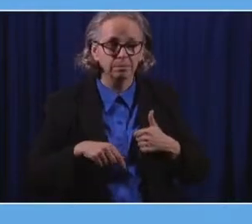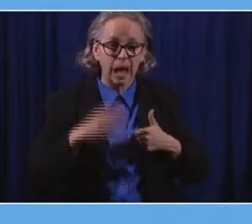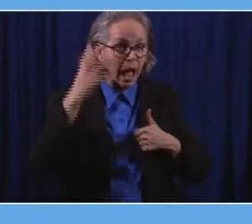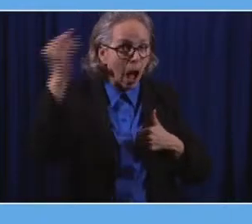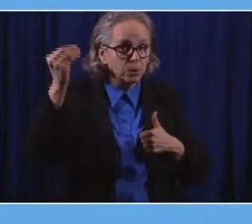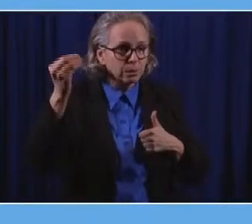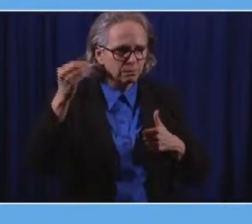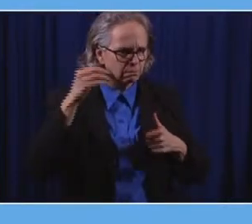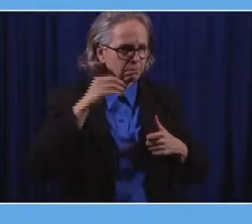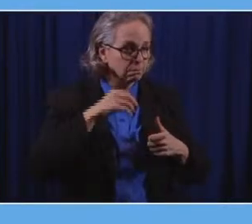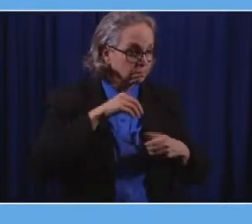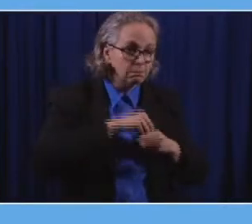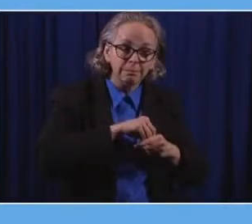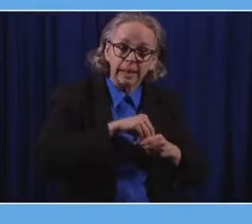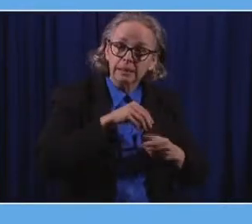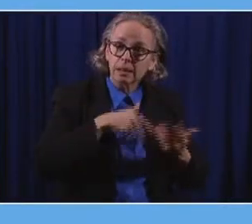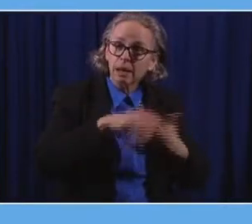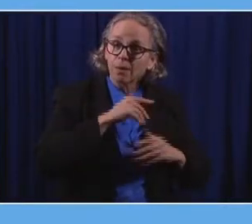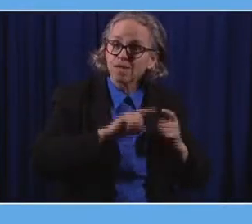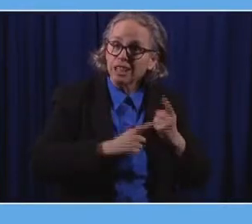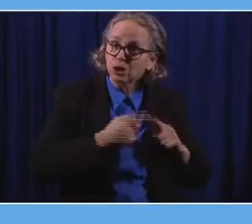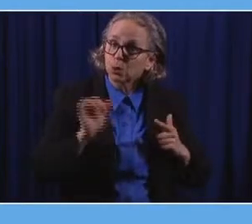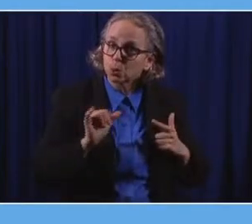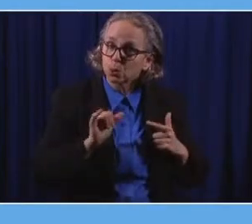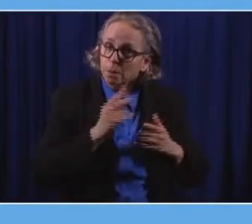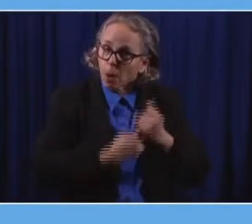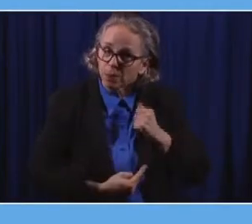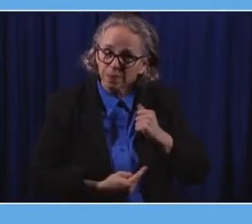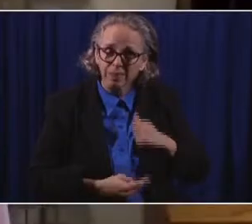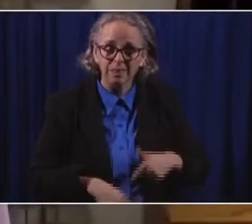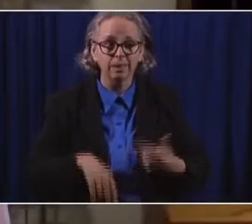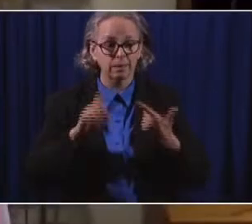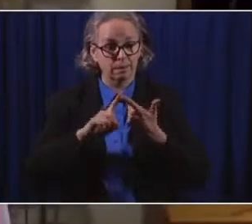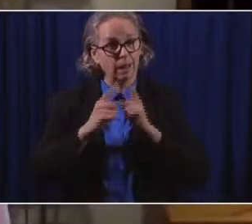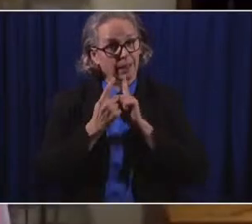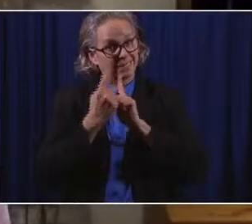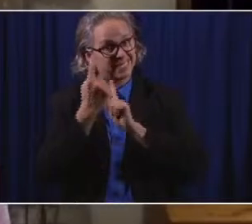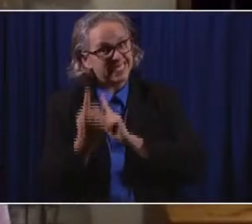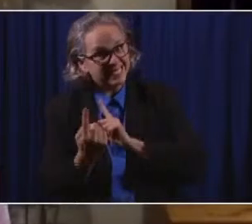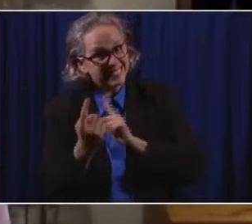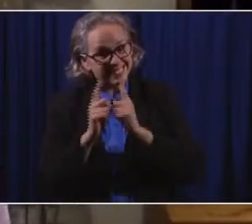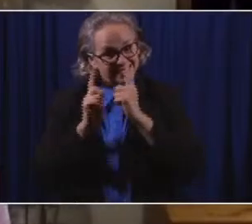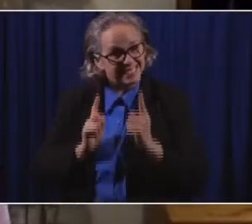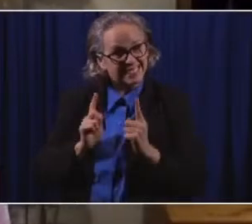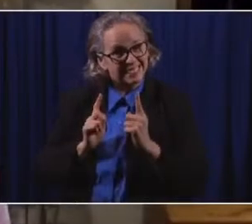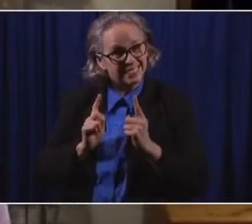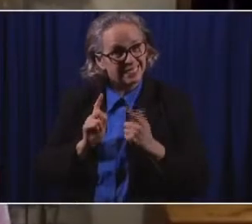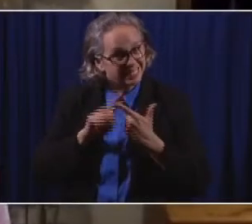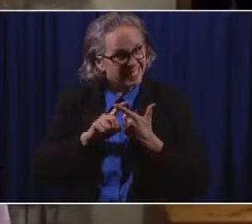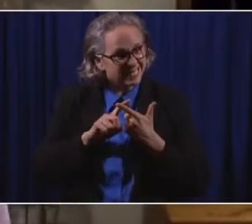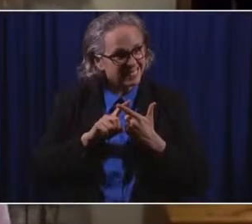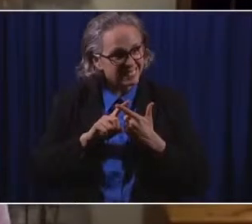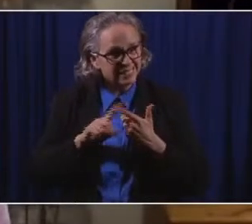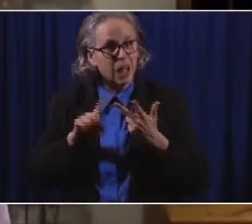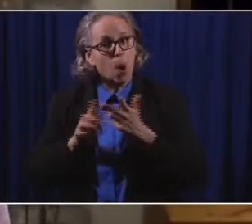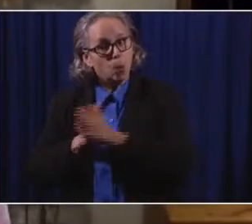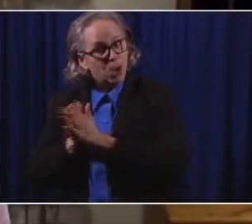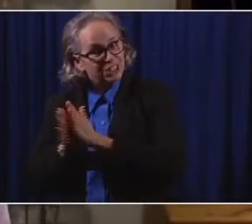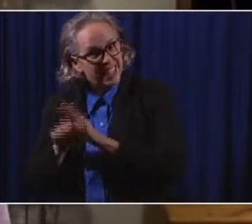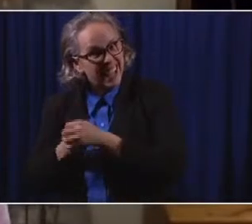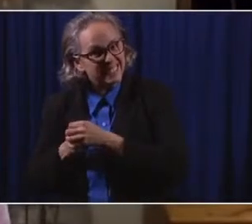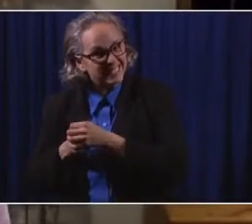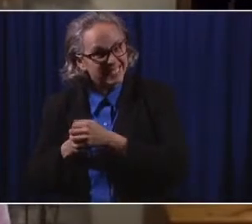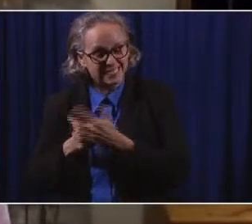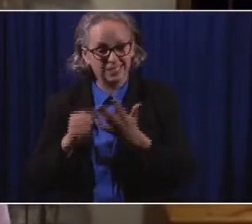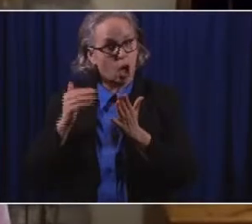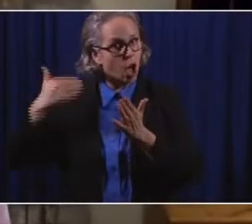distance, wash your hands often, work on the ventilation so you're bringing in more air from the outside in your home